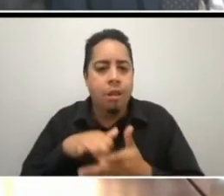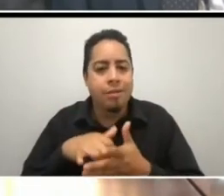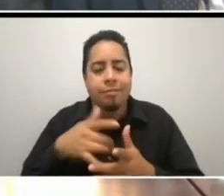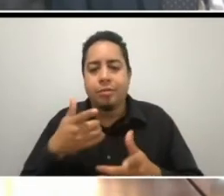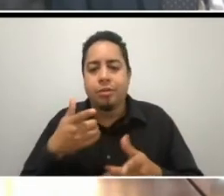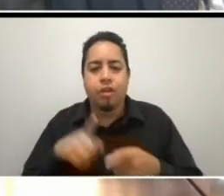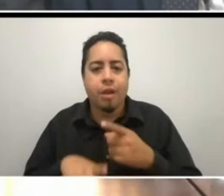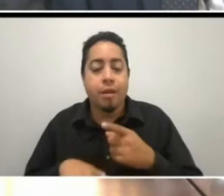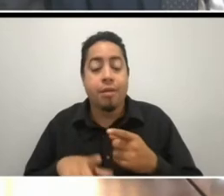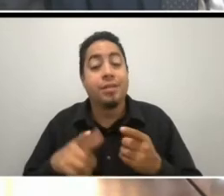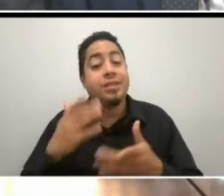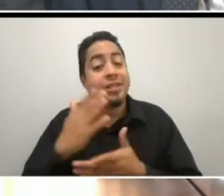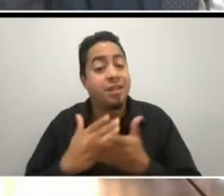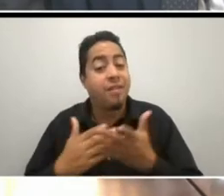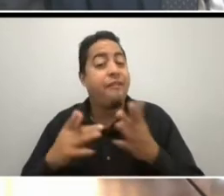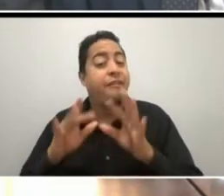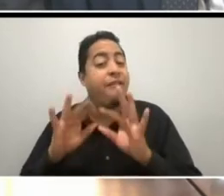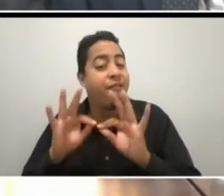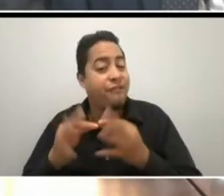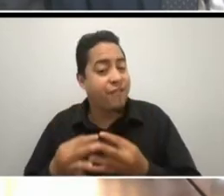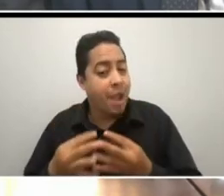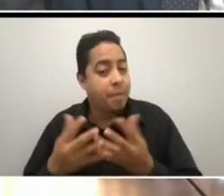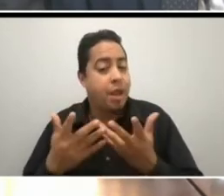the problem you have is you're getting to people's hearts.